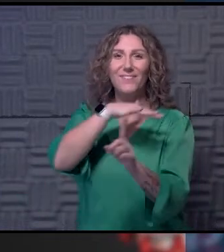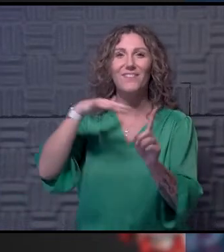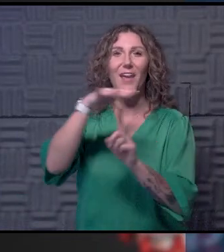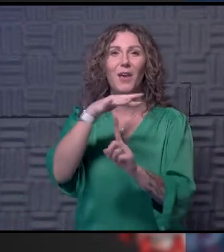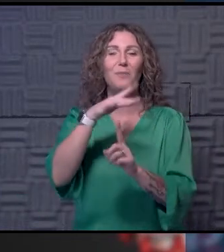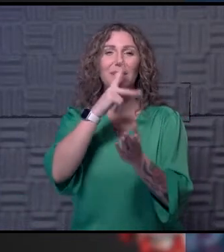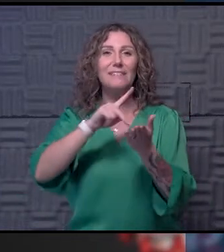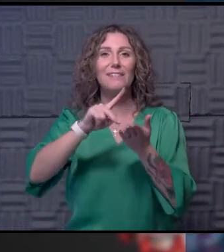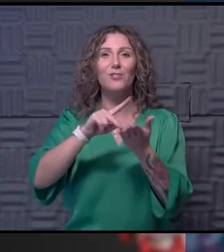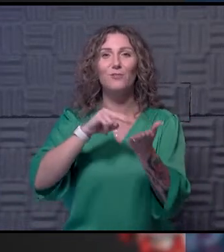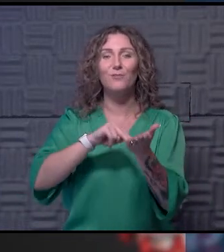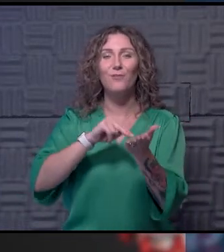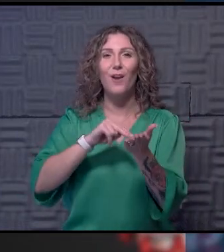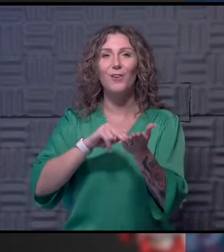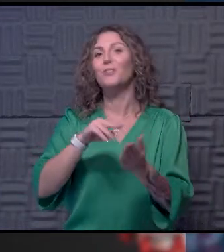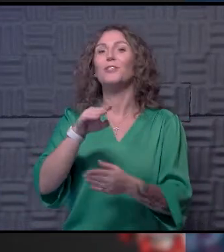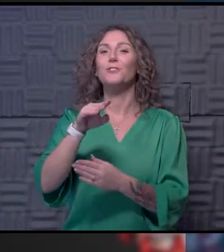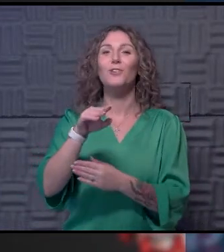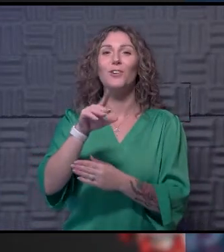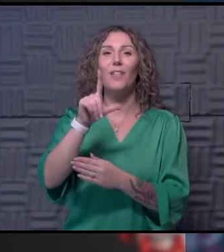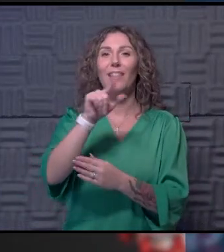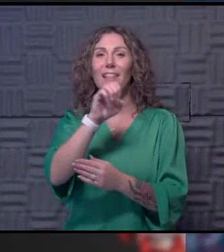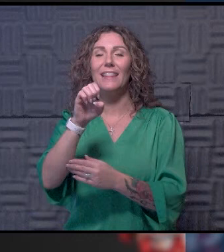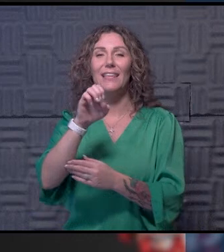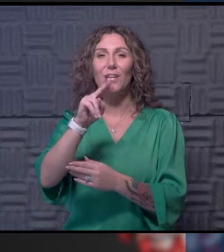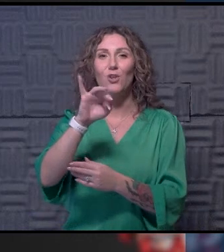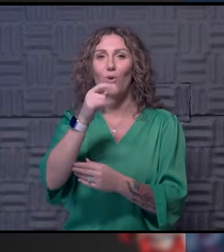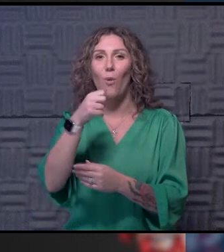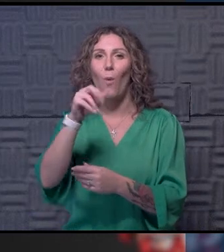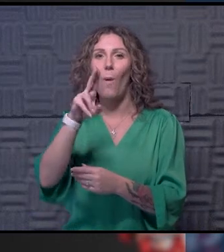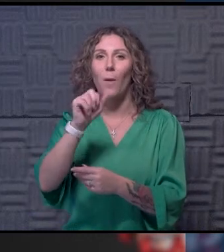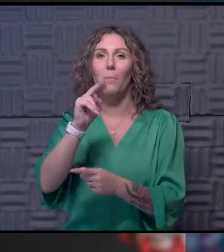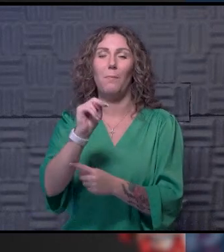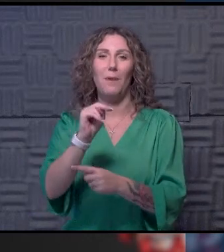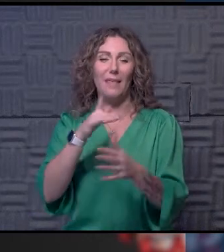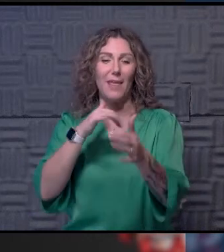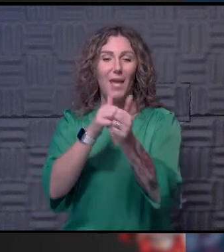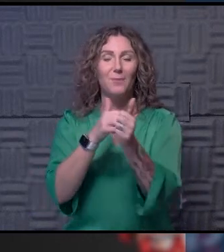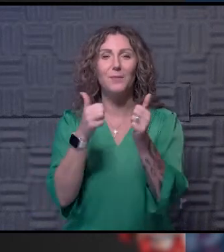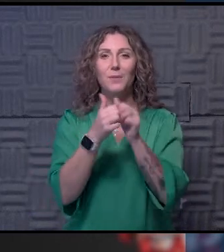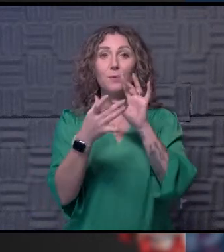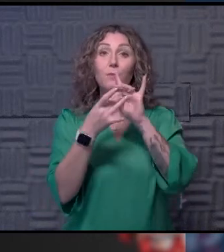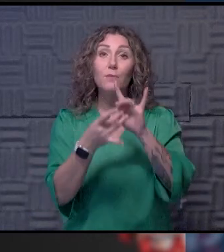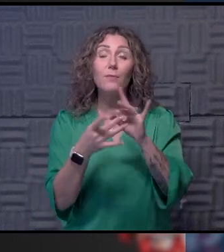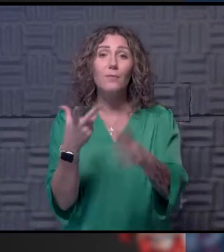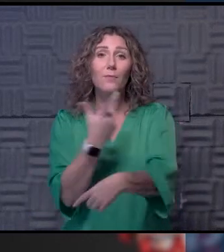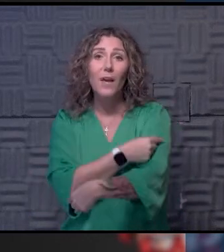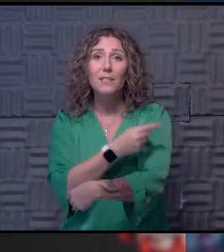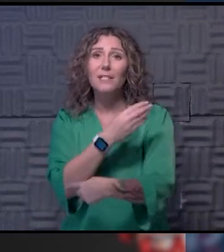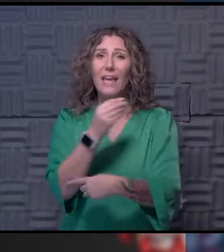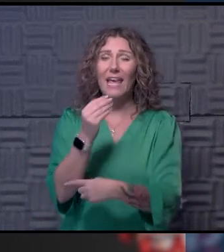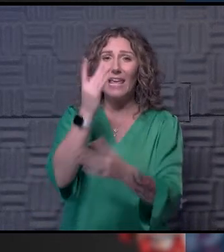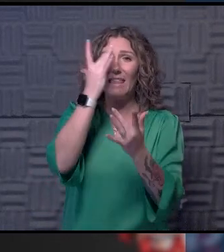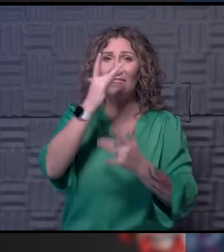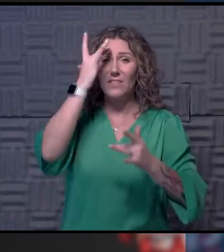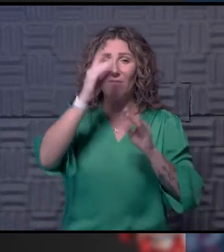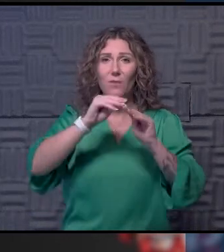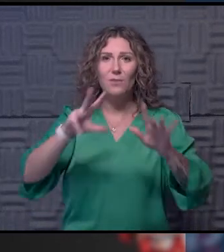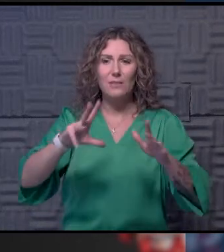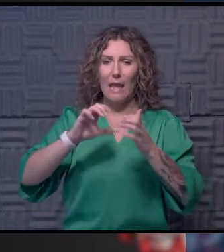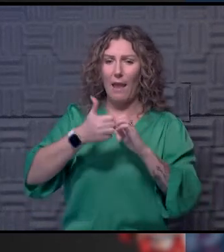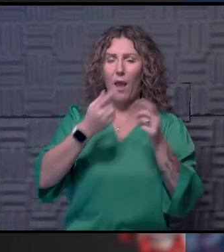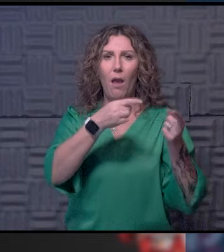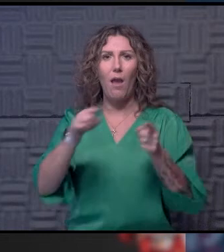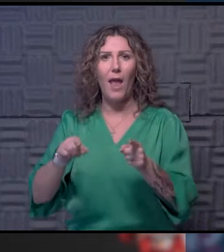Secretary, Dr. Lee Norman, join with updates on our vaccination and the virus spread, how it's going to go in Kansas. Don't